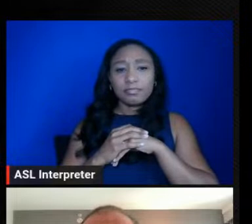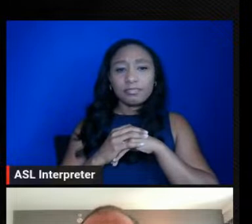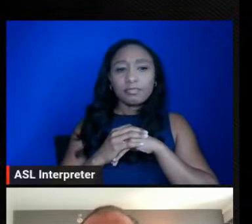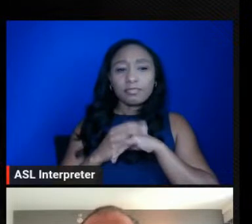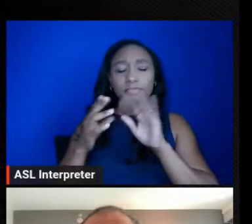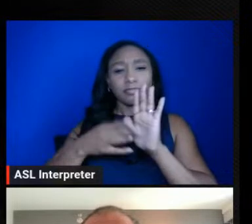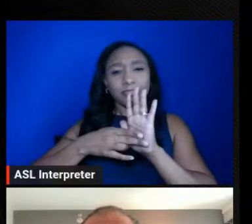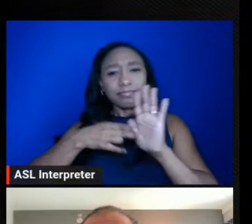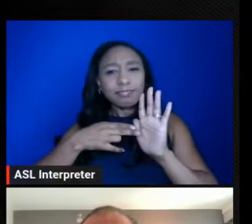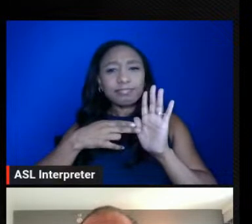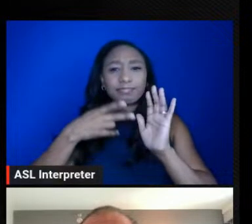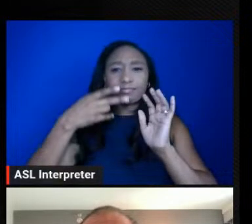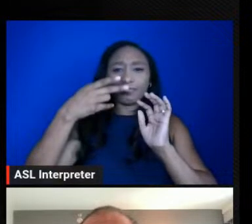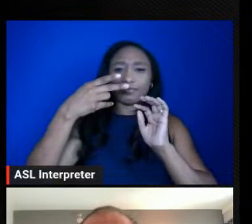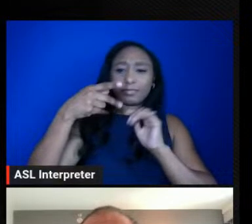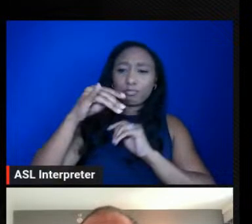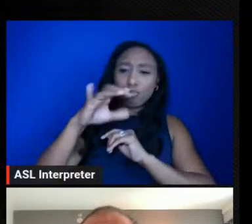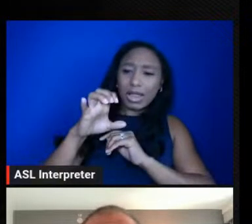their heads.